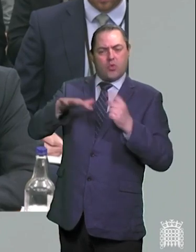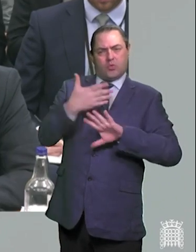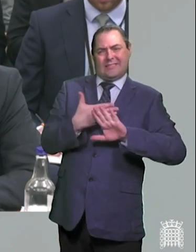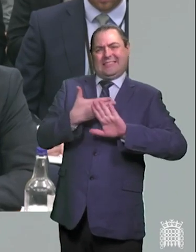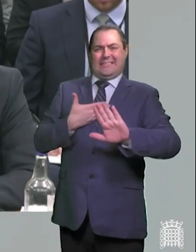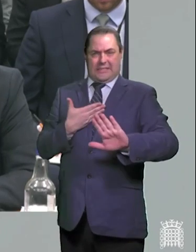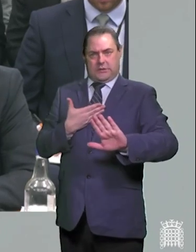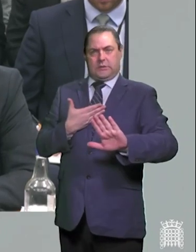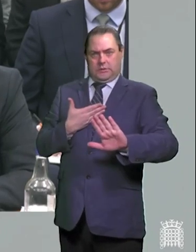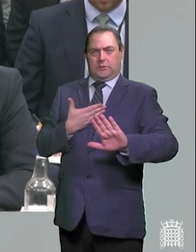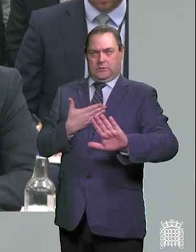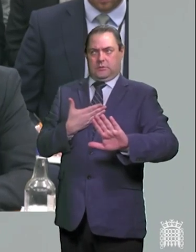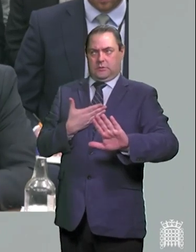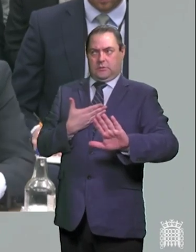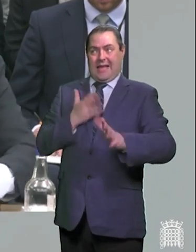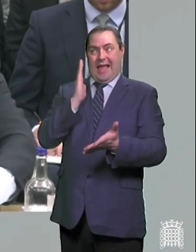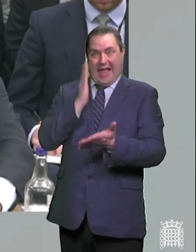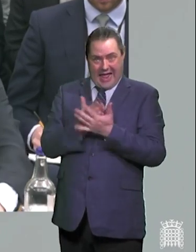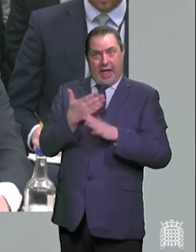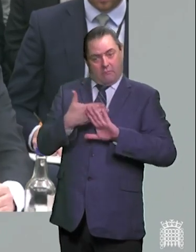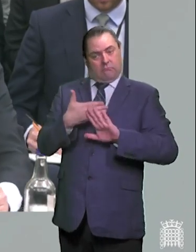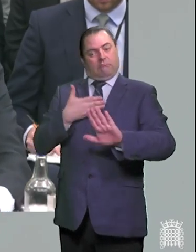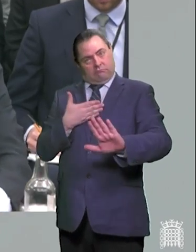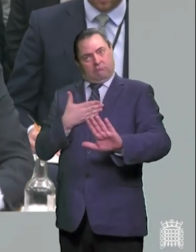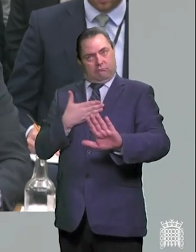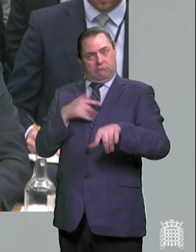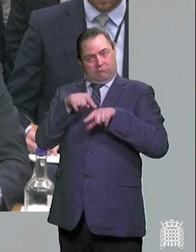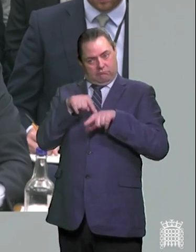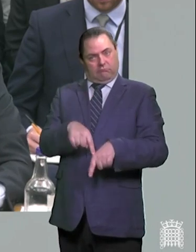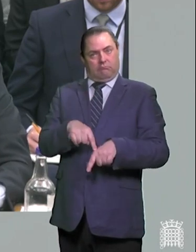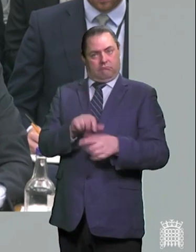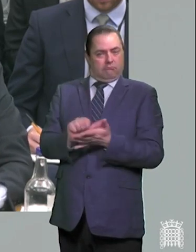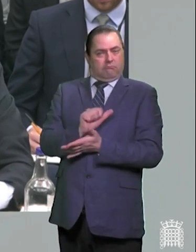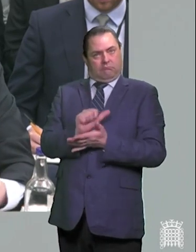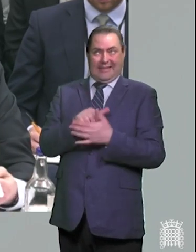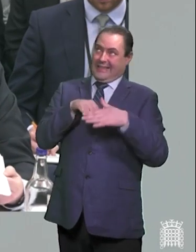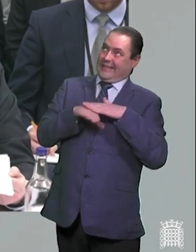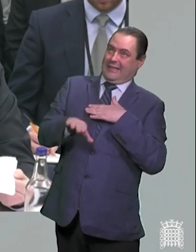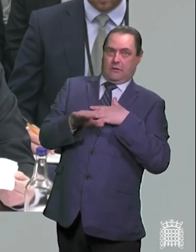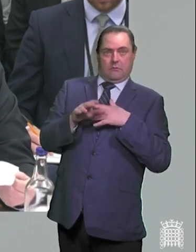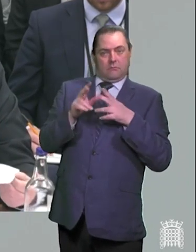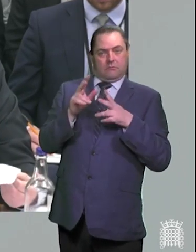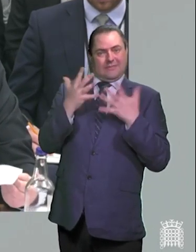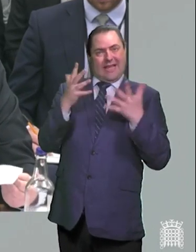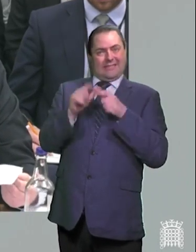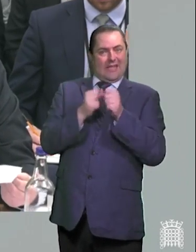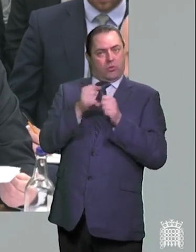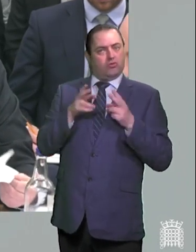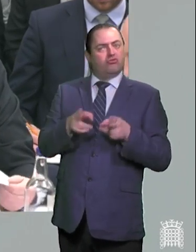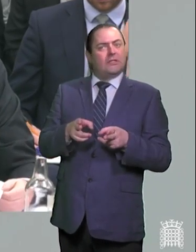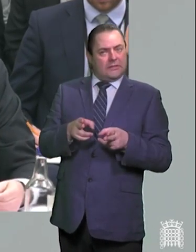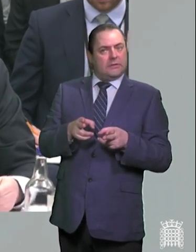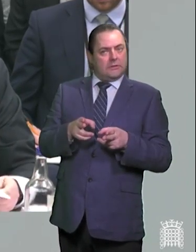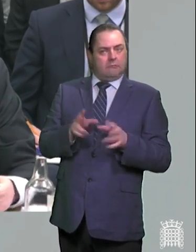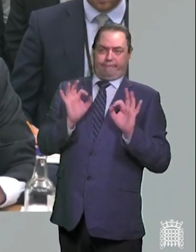was whether we had maintained social distancing within number 10, and whether that would be whether we had